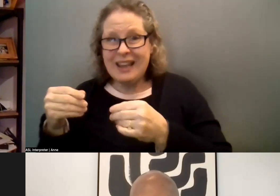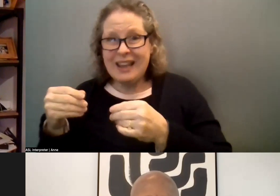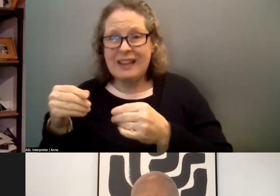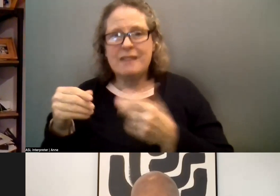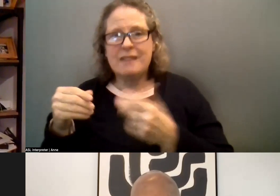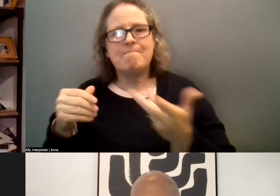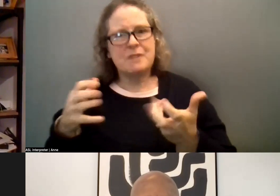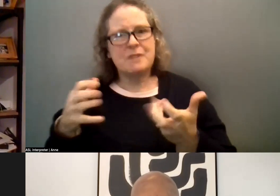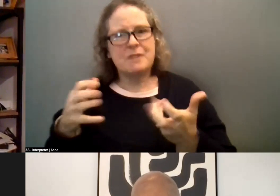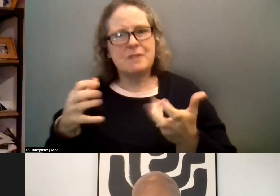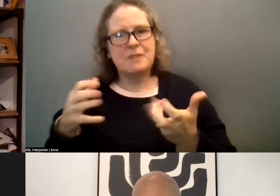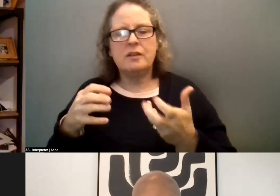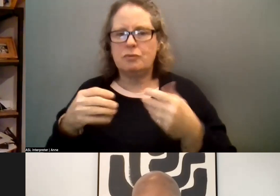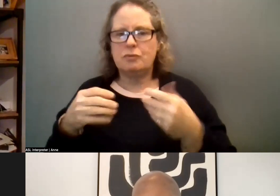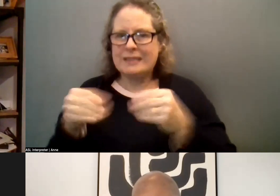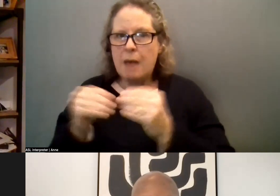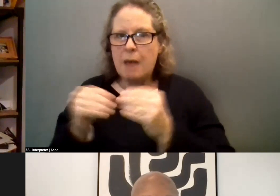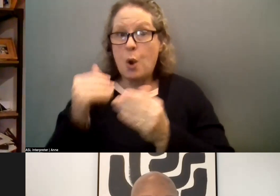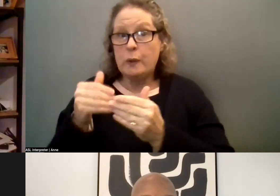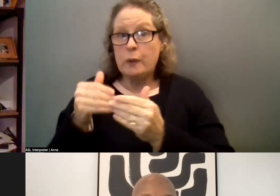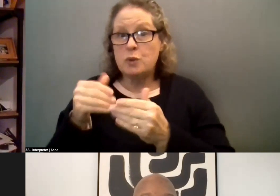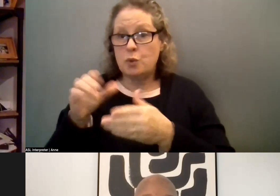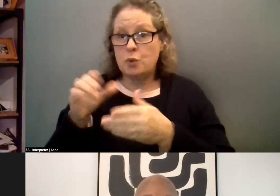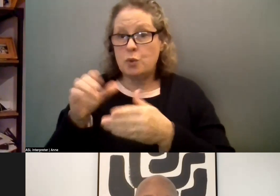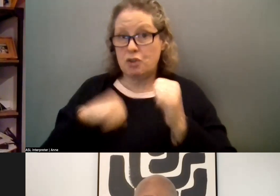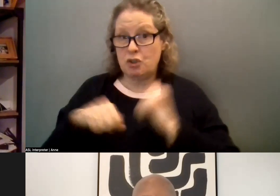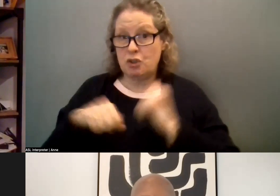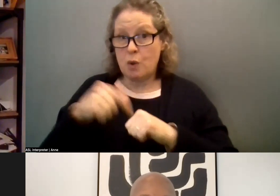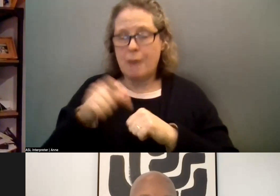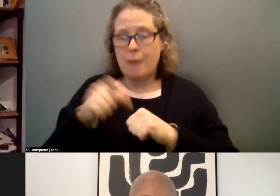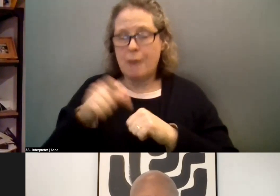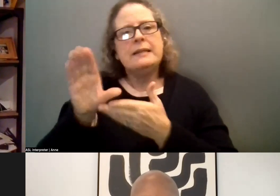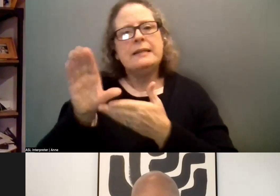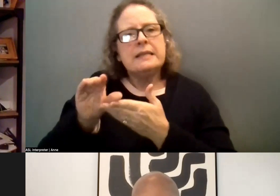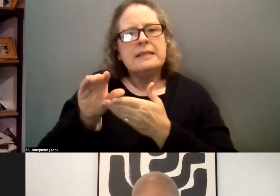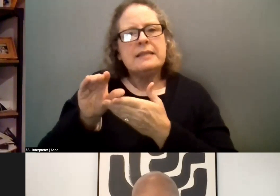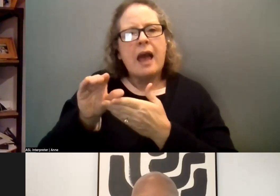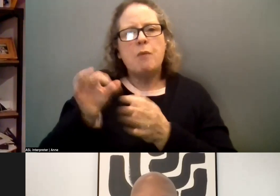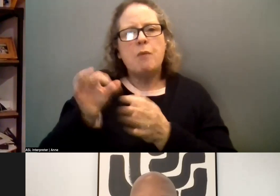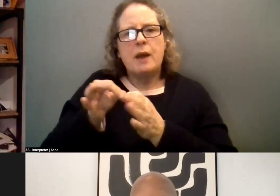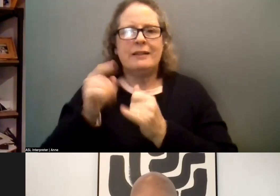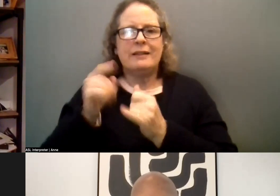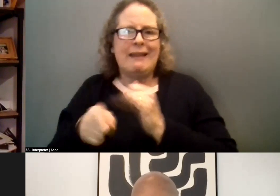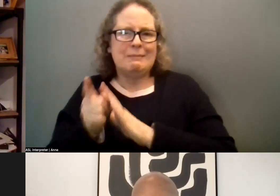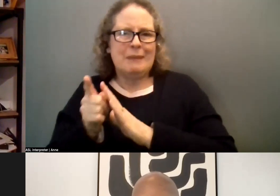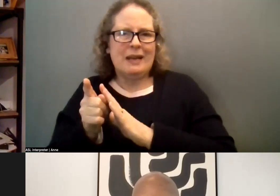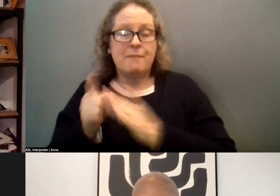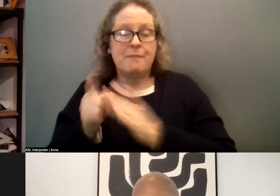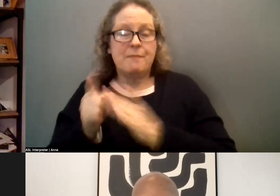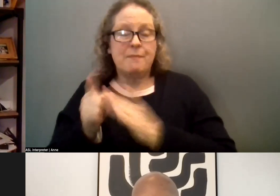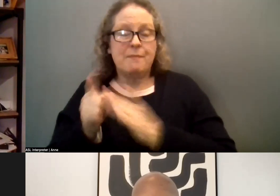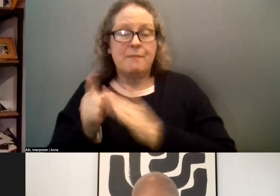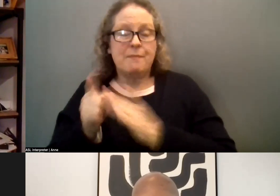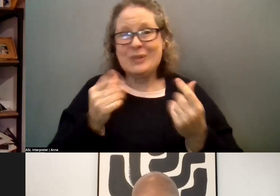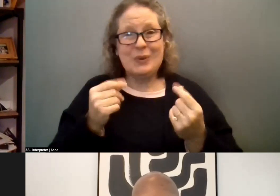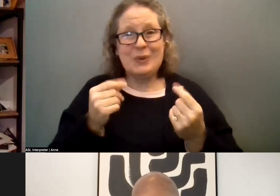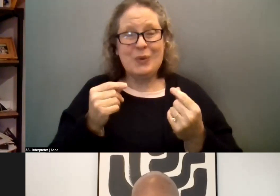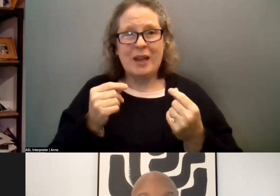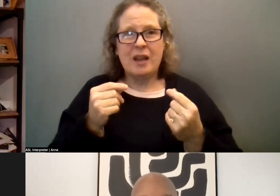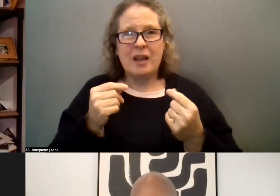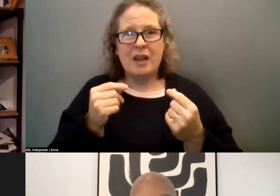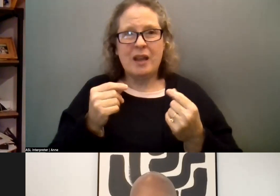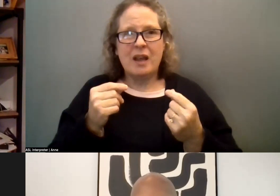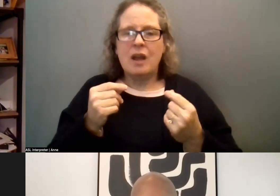to the show, and you Mhm. have to discount it at the last minute. So Yeah. then what essentially you're unfortunately having to do is you're rewarding the audience with a cheaper